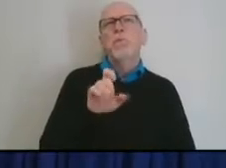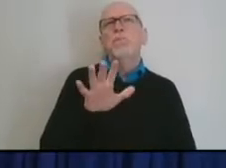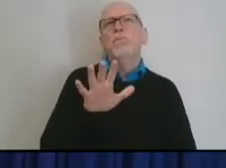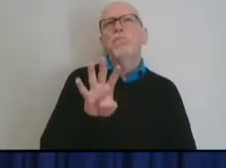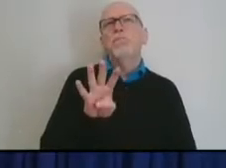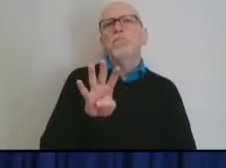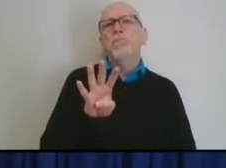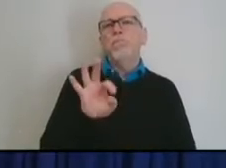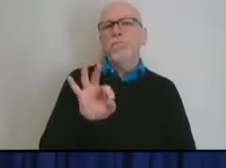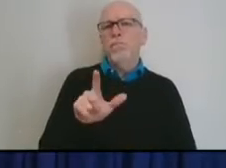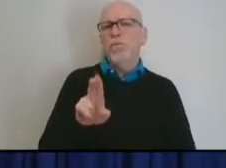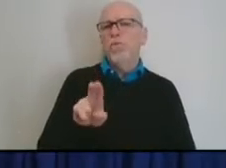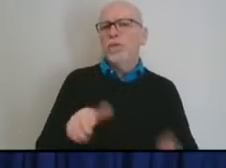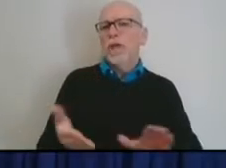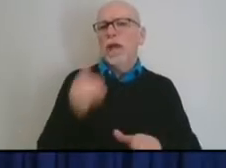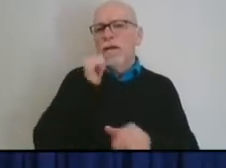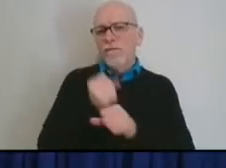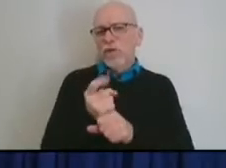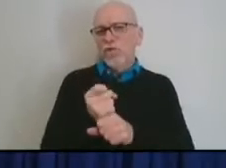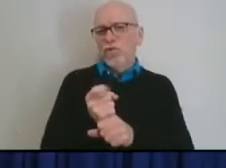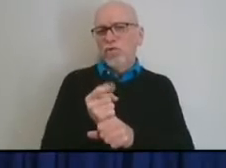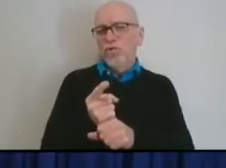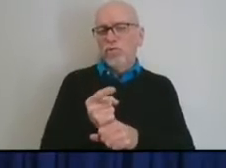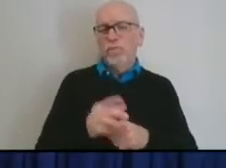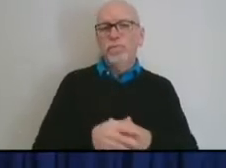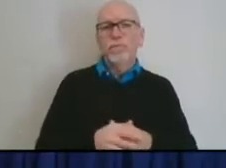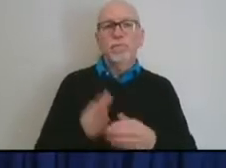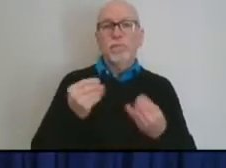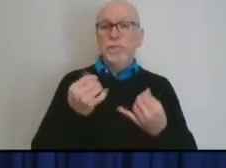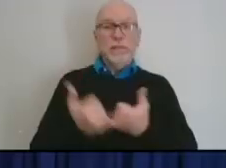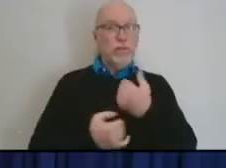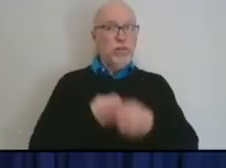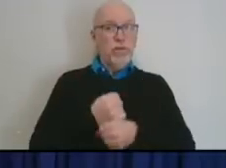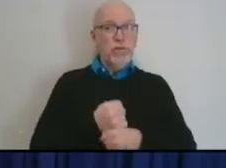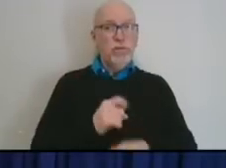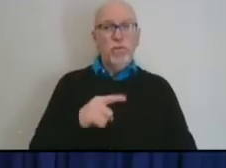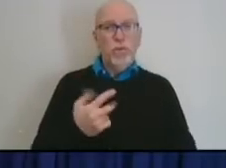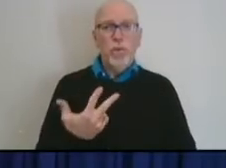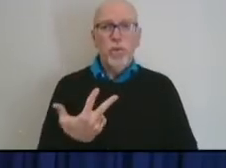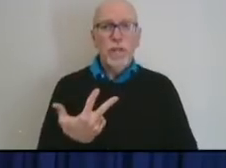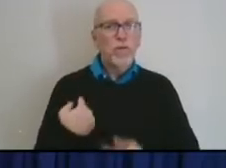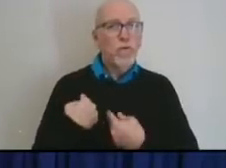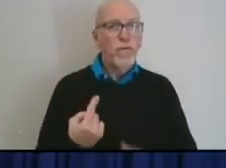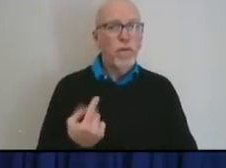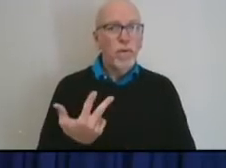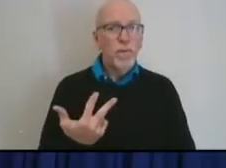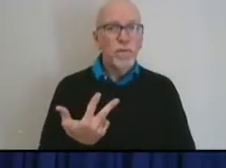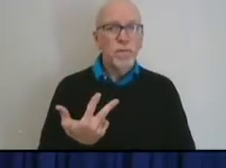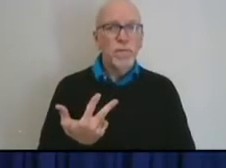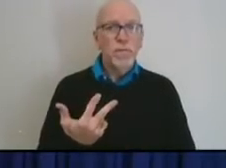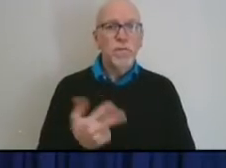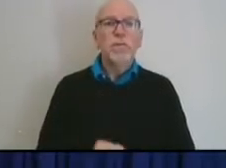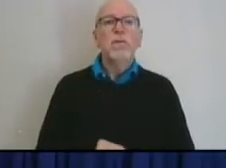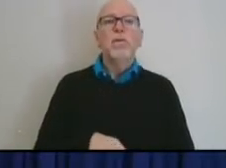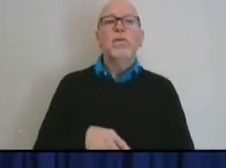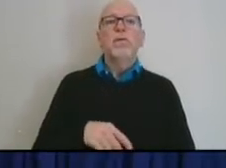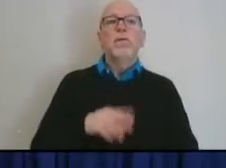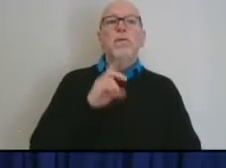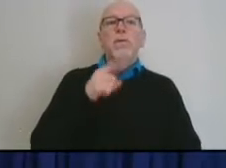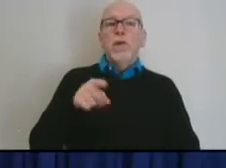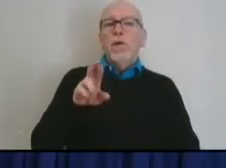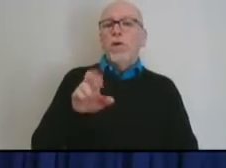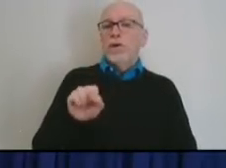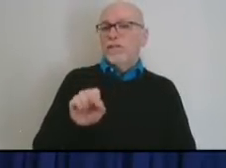flu deaths a year. And this season we're at 3. And then when you talk about RSV, which you might kind of